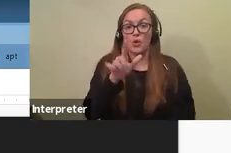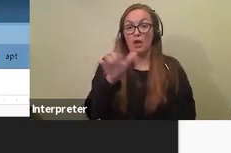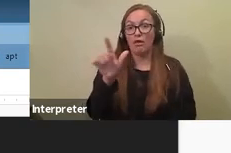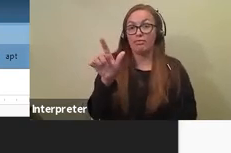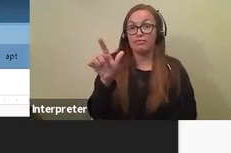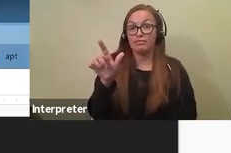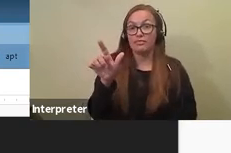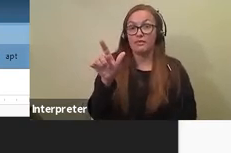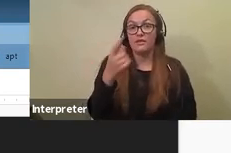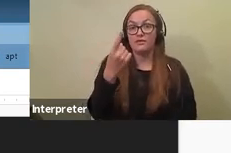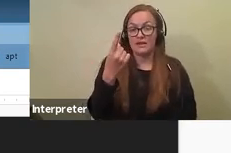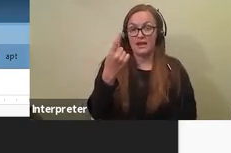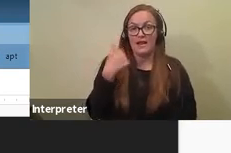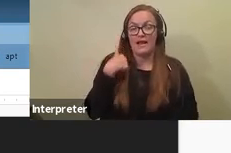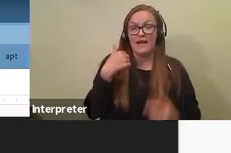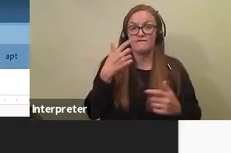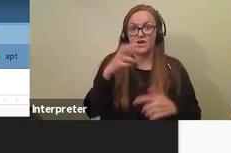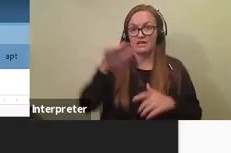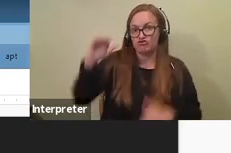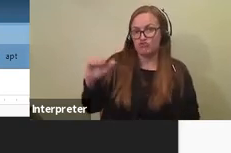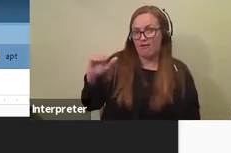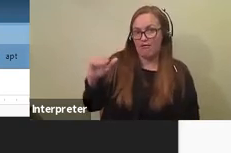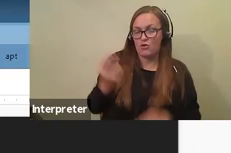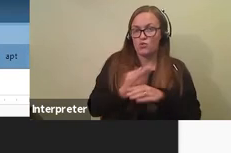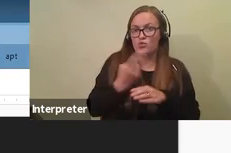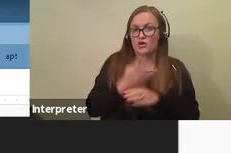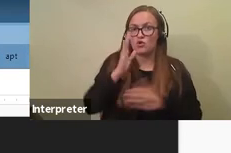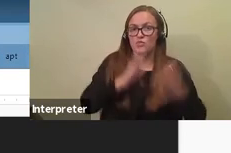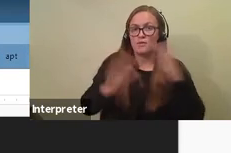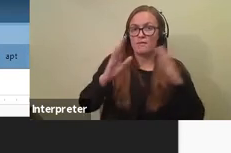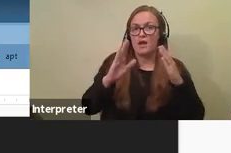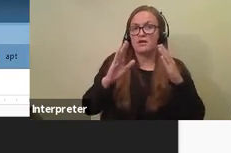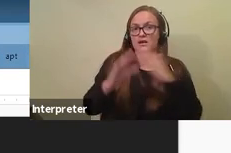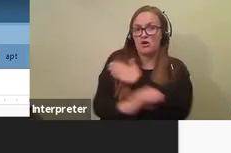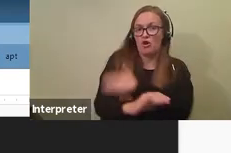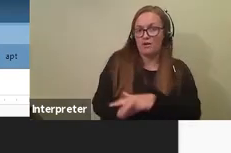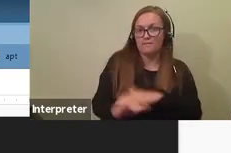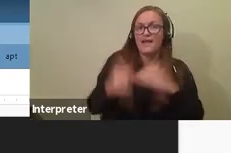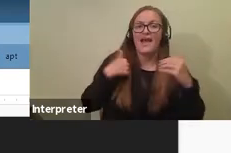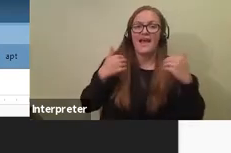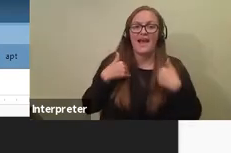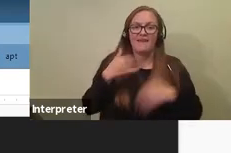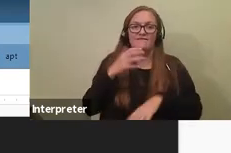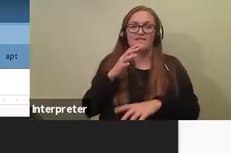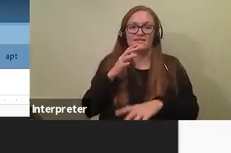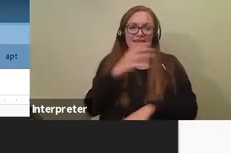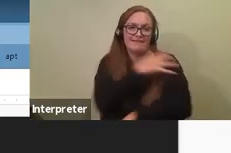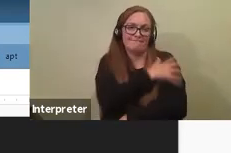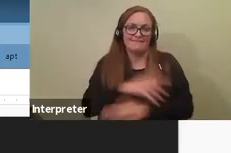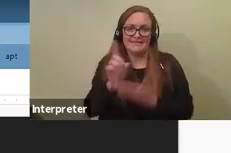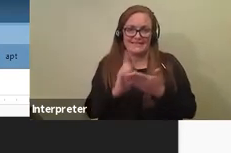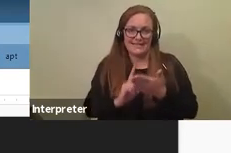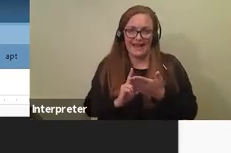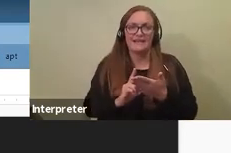that a child is wearing, and it's actually got patterns on it like BB-8 from the new Star Wars movies. And then on the